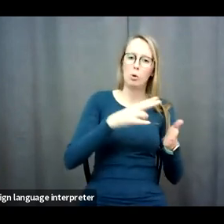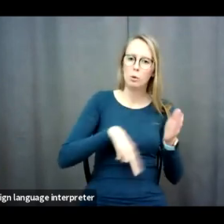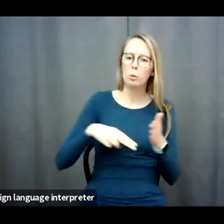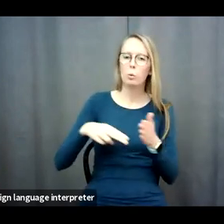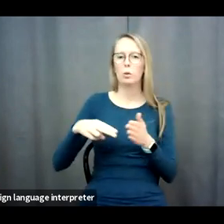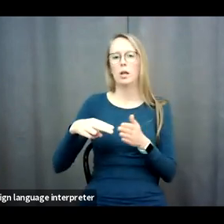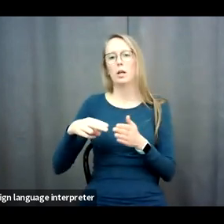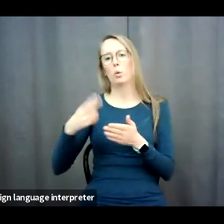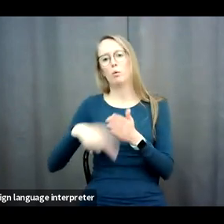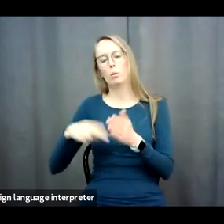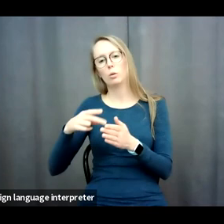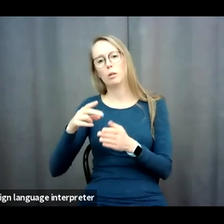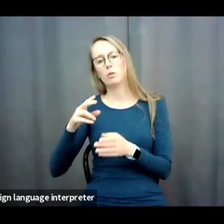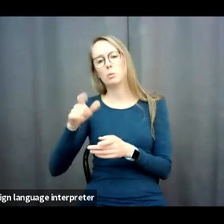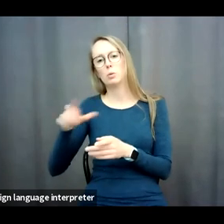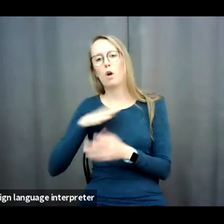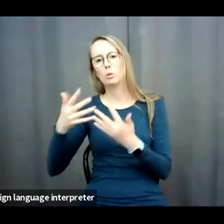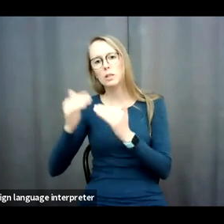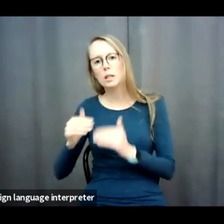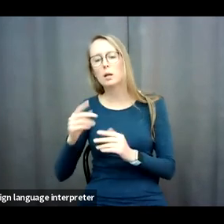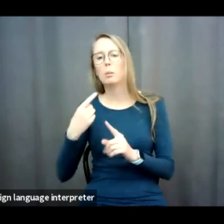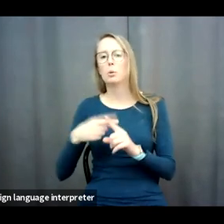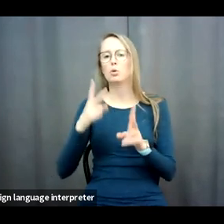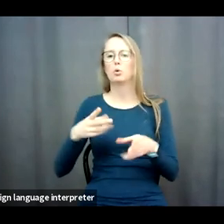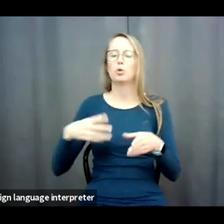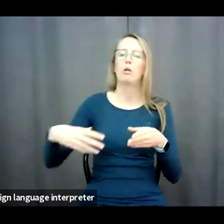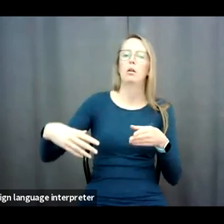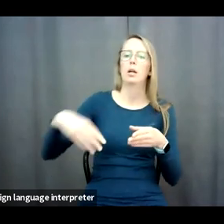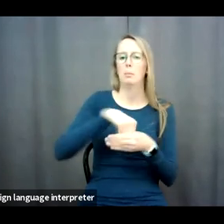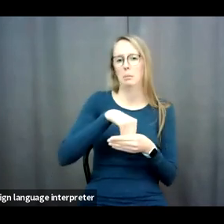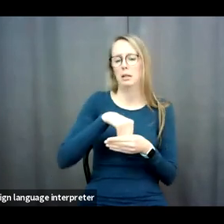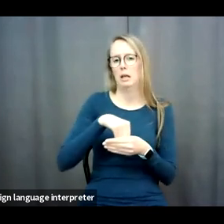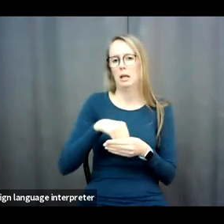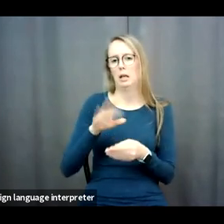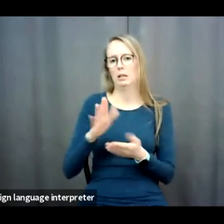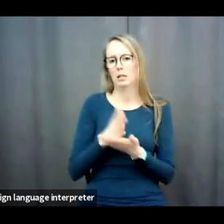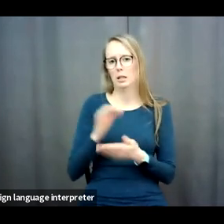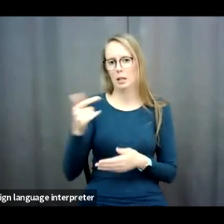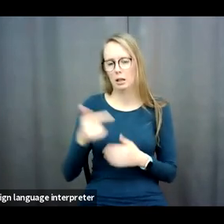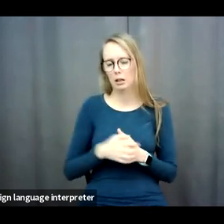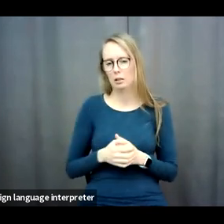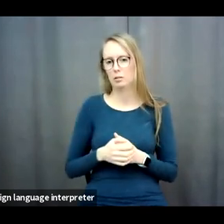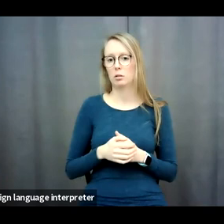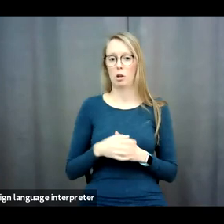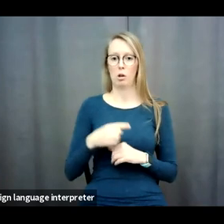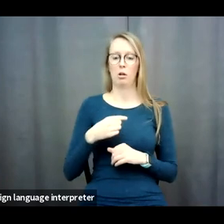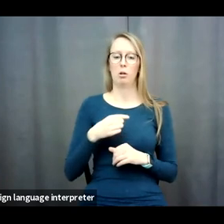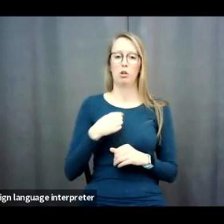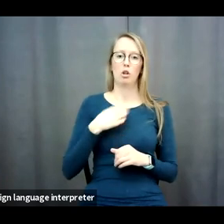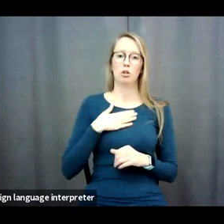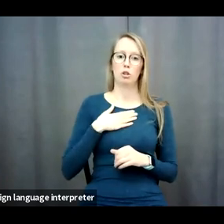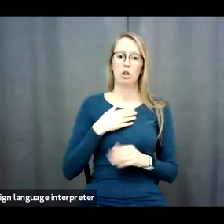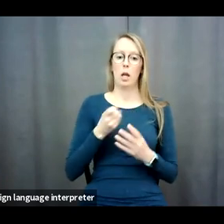to the actual implementation of those rights. So for me, this has been a fascinating